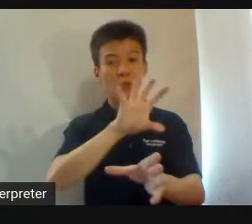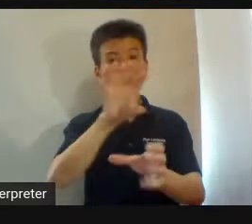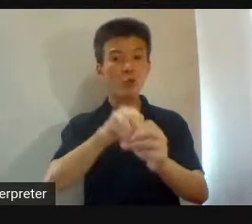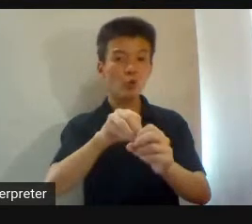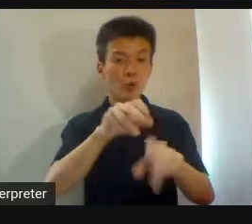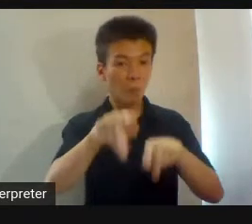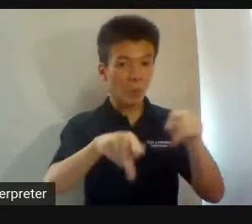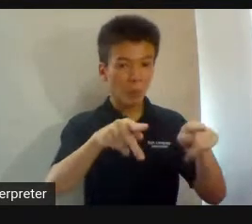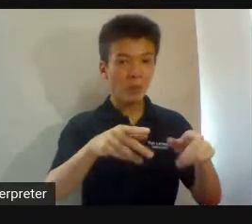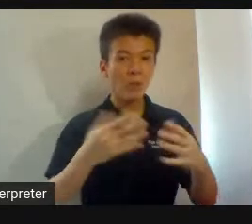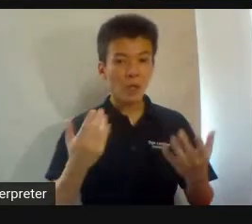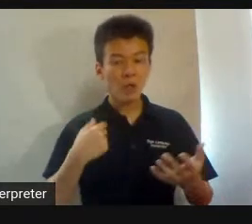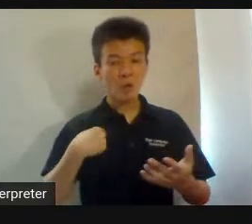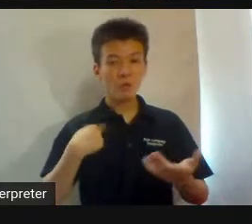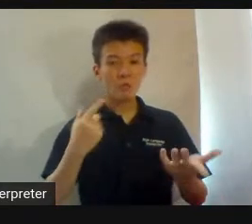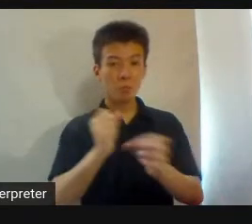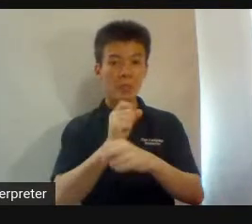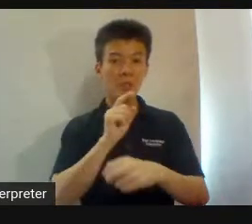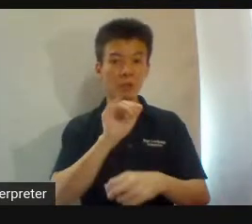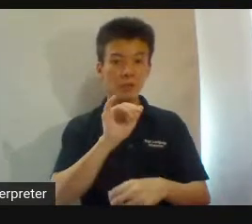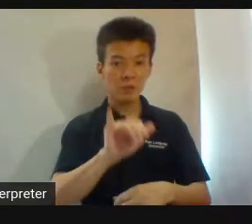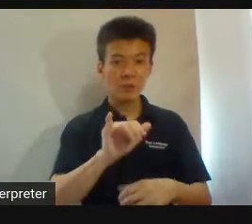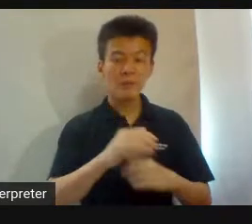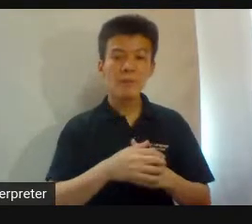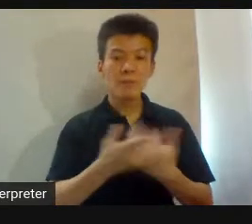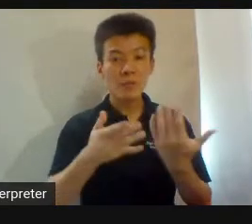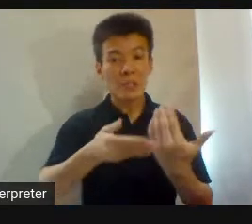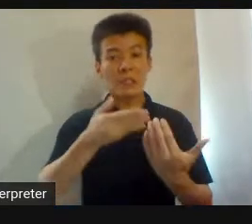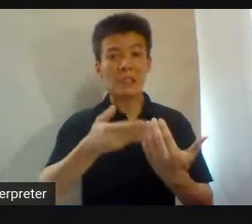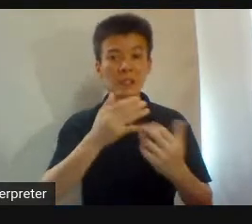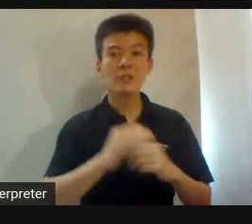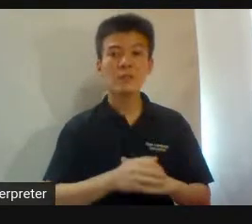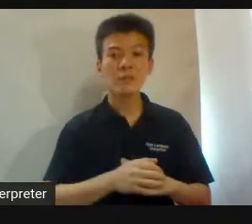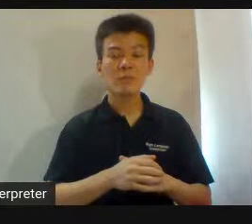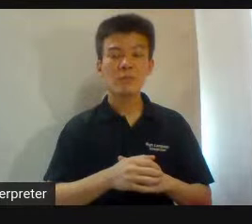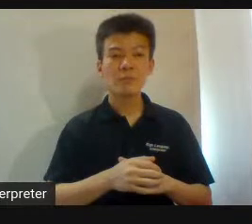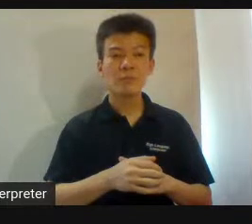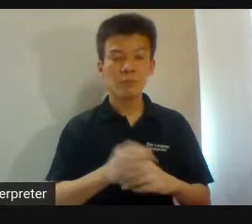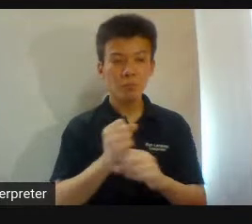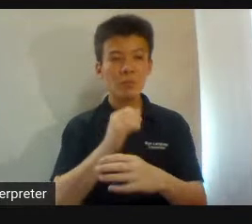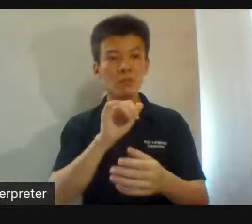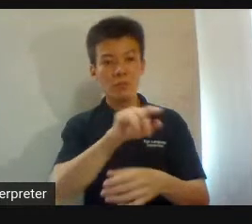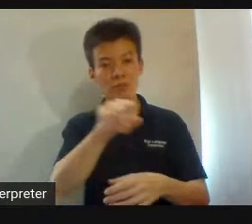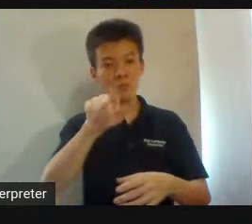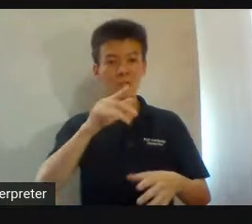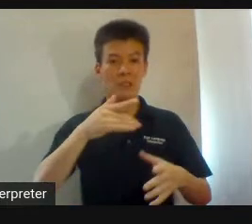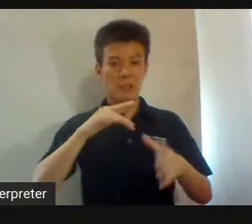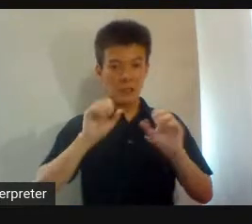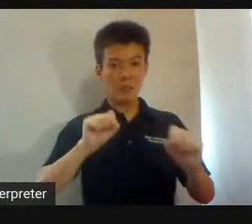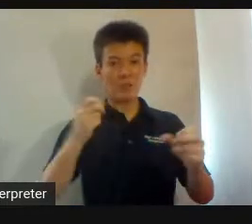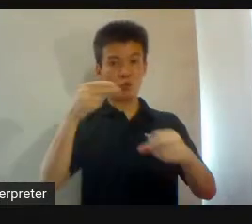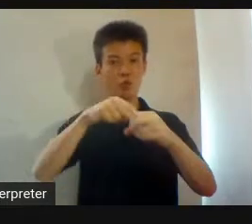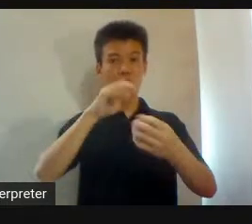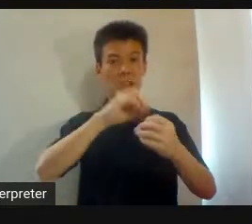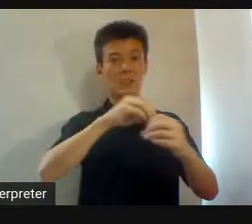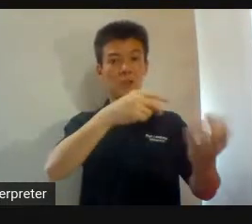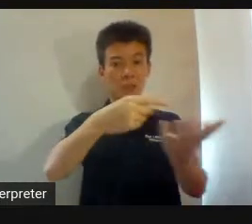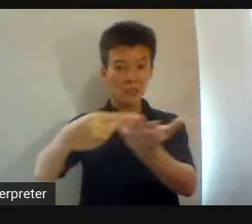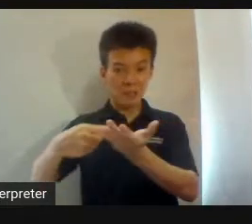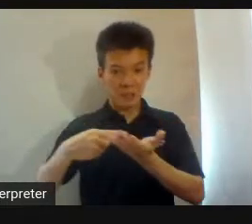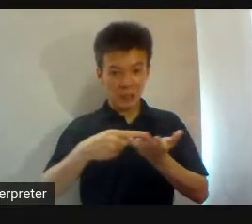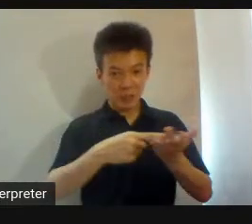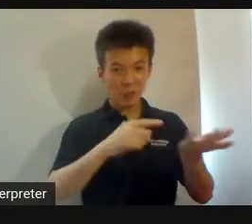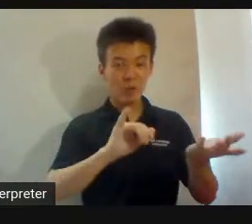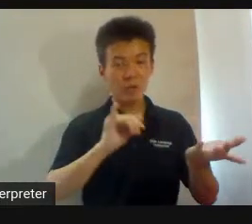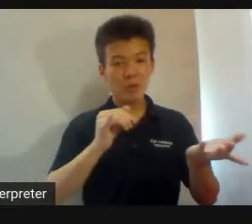people, and how do we make it easy and make it make them able to join in the discussion and join in